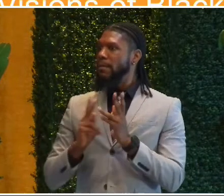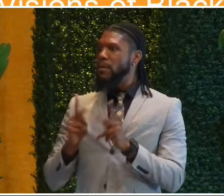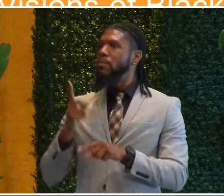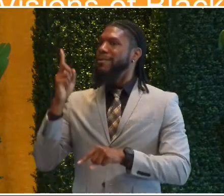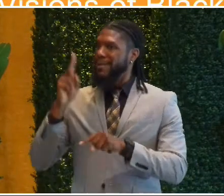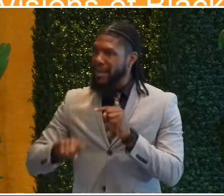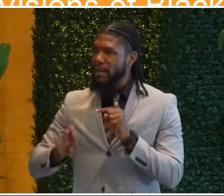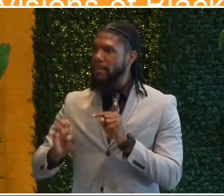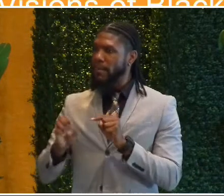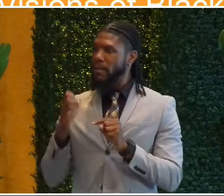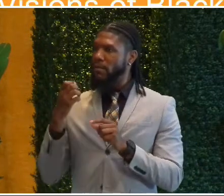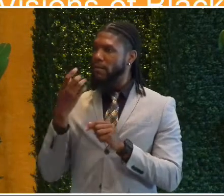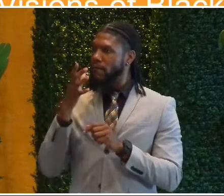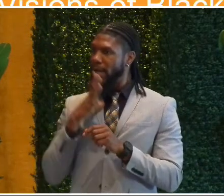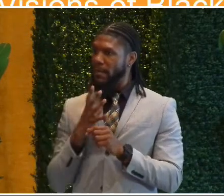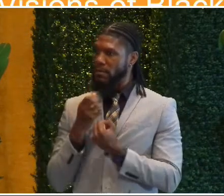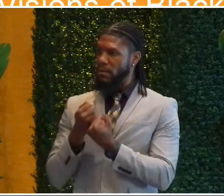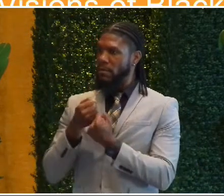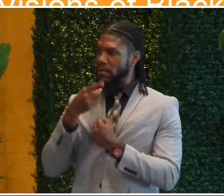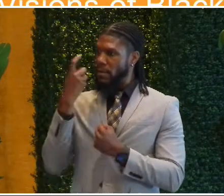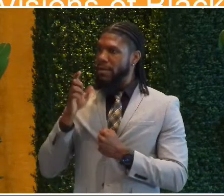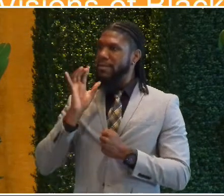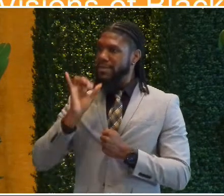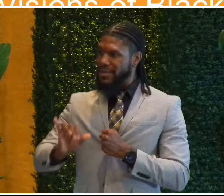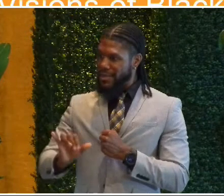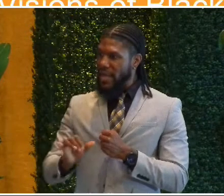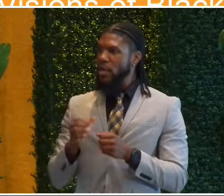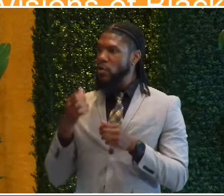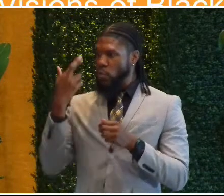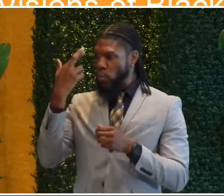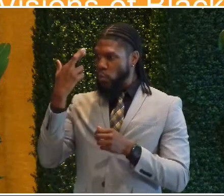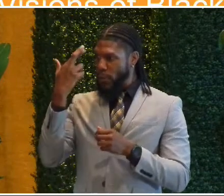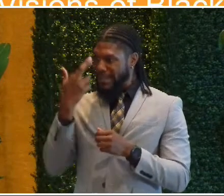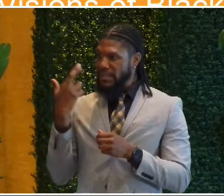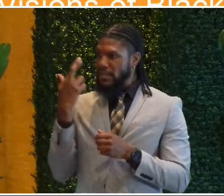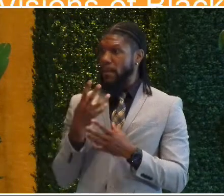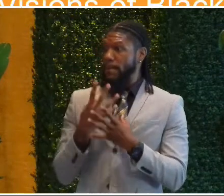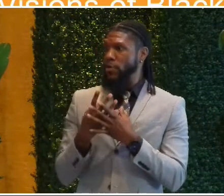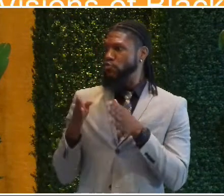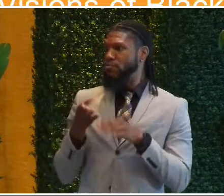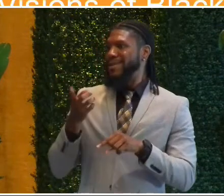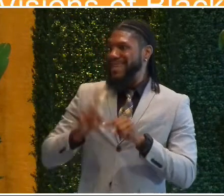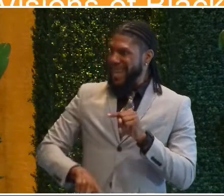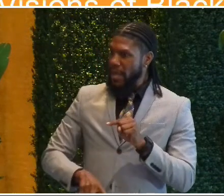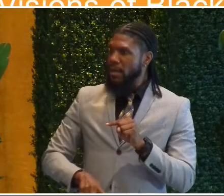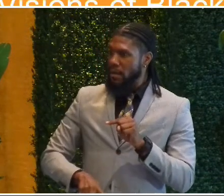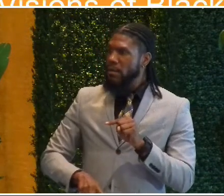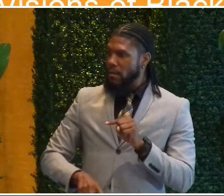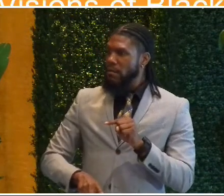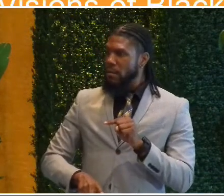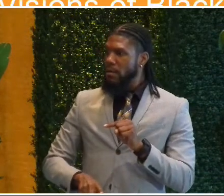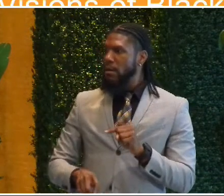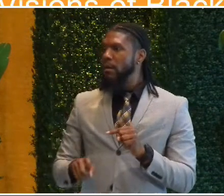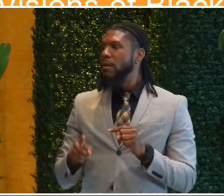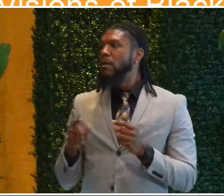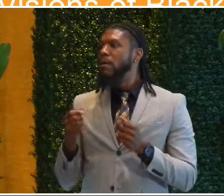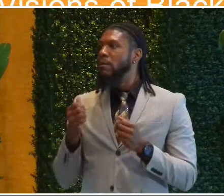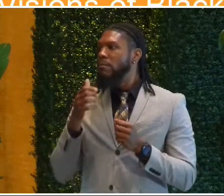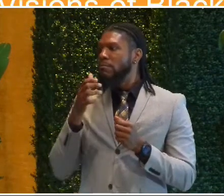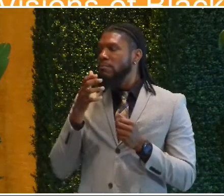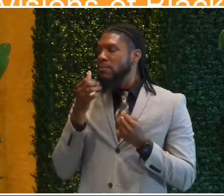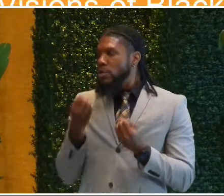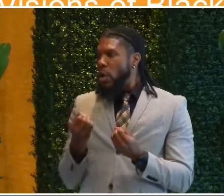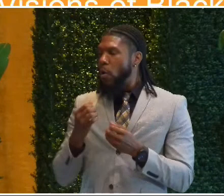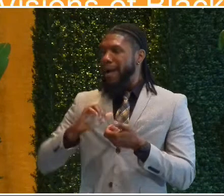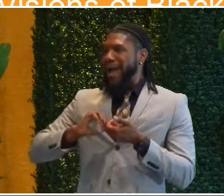For that reason, because it is the inherent source of all forms of violence. So therefore, how then is that going to